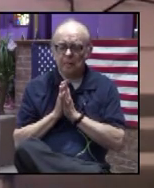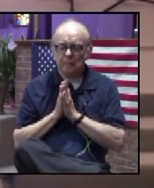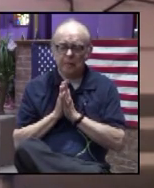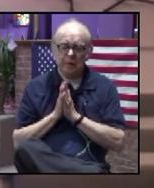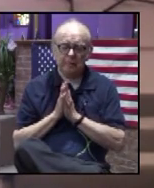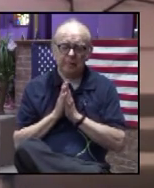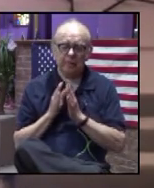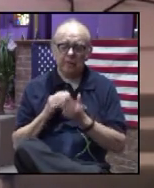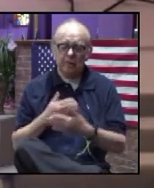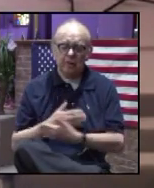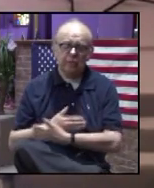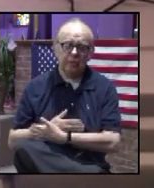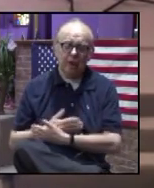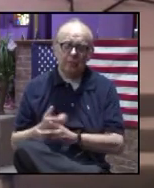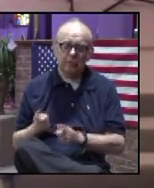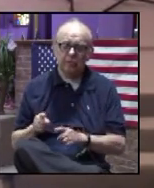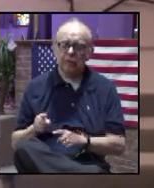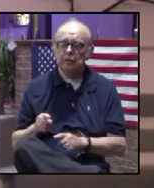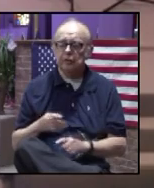young.